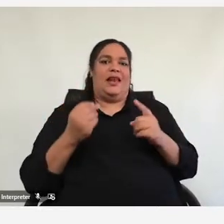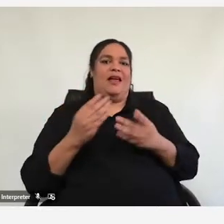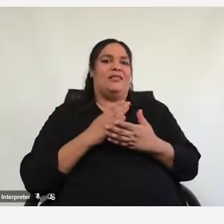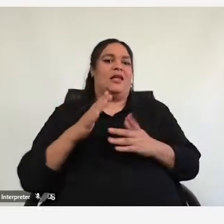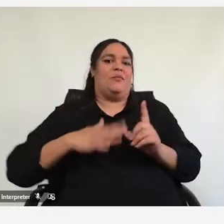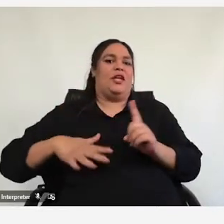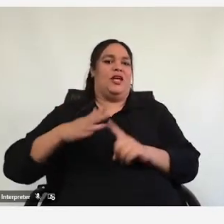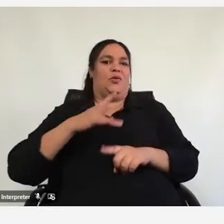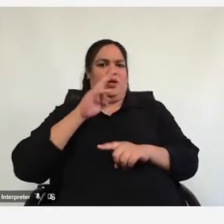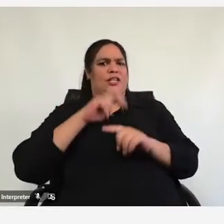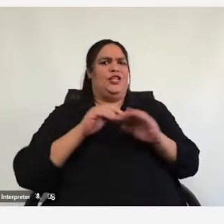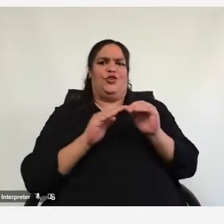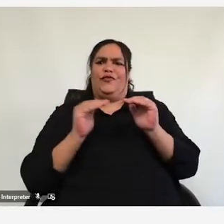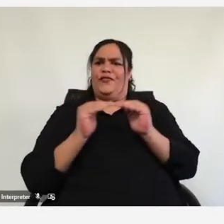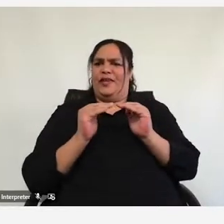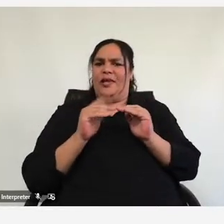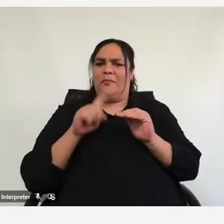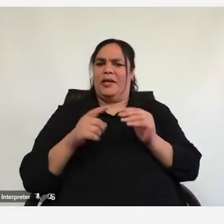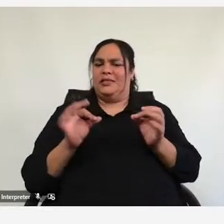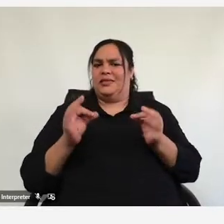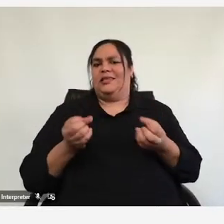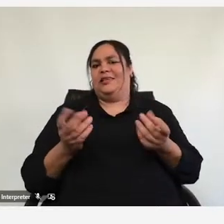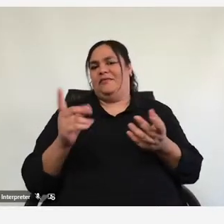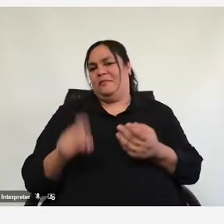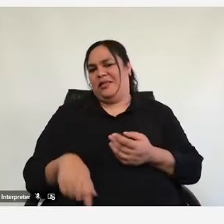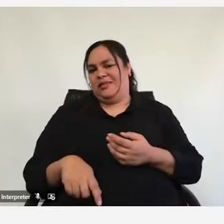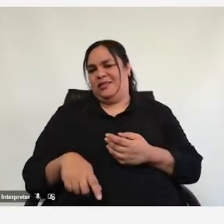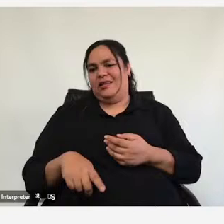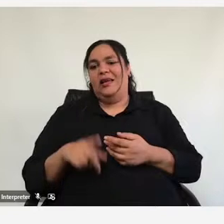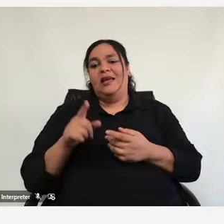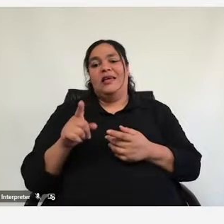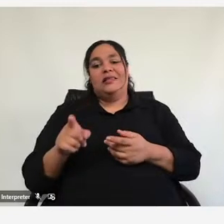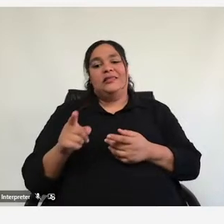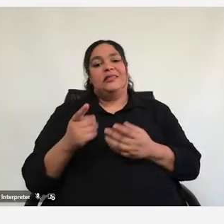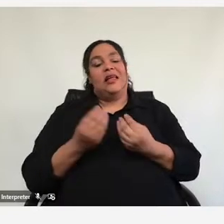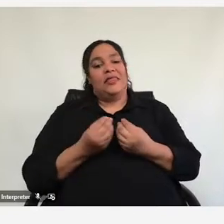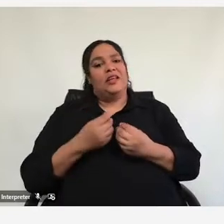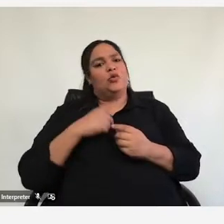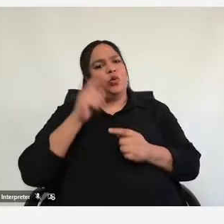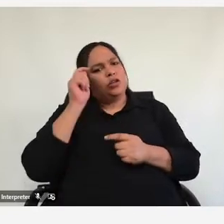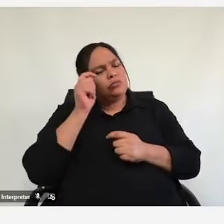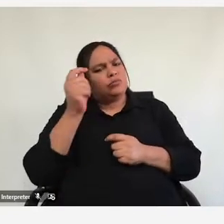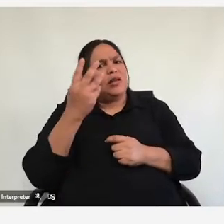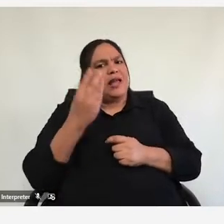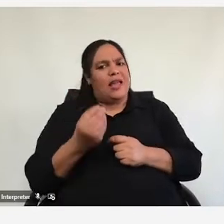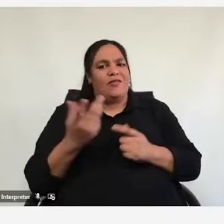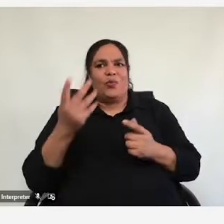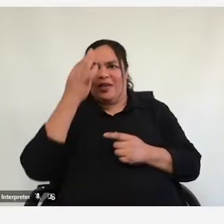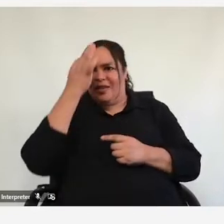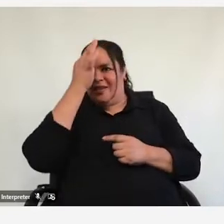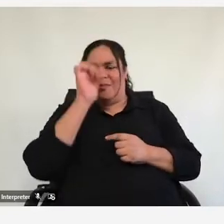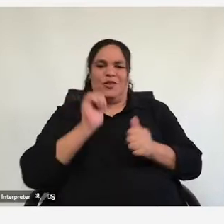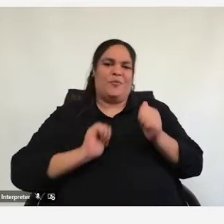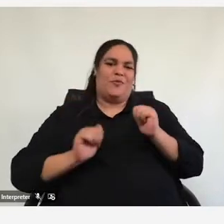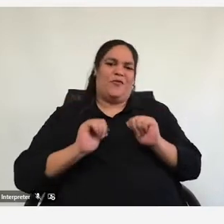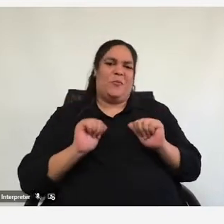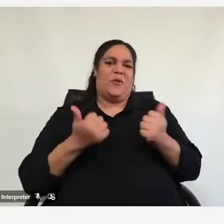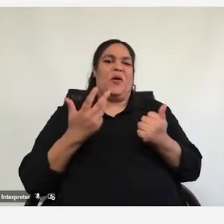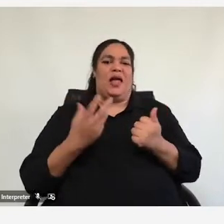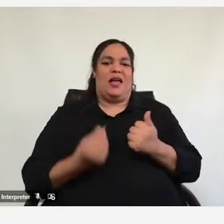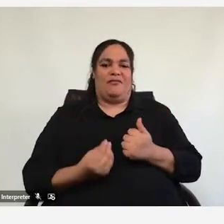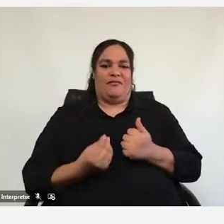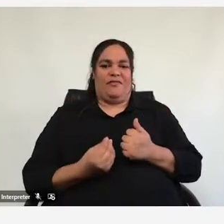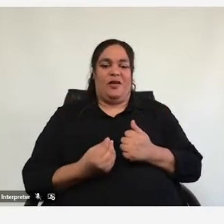and we must be fair in giving that. In the spirit of fairness, we acknowledge where the government has performed well. One,